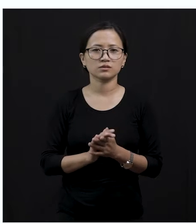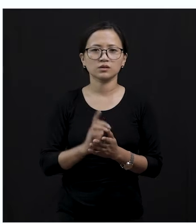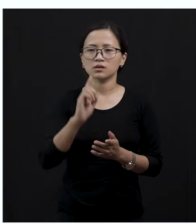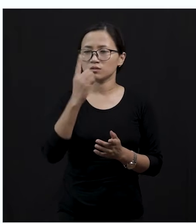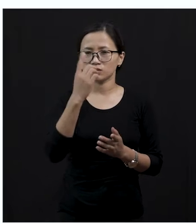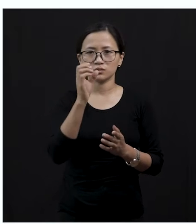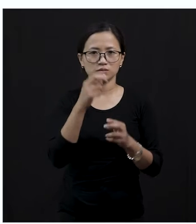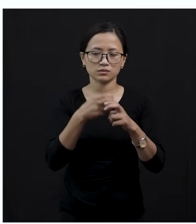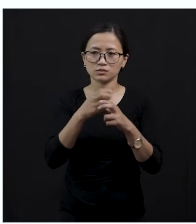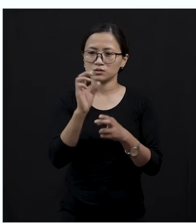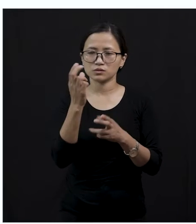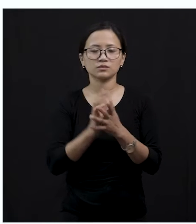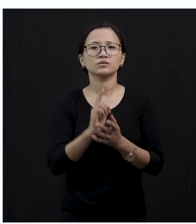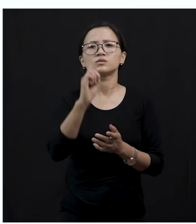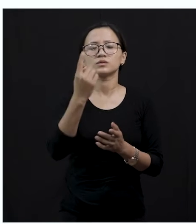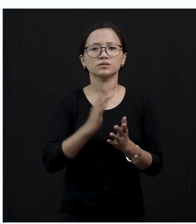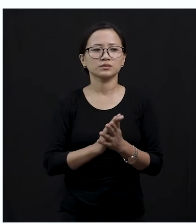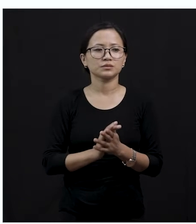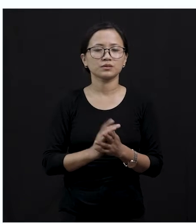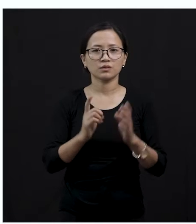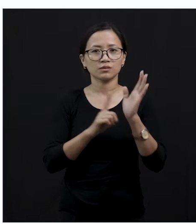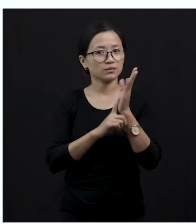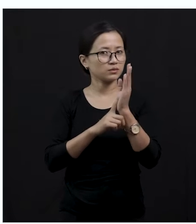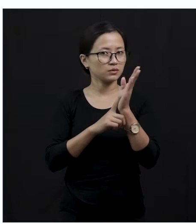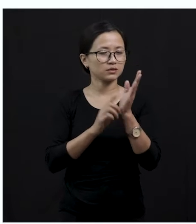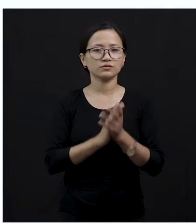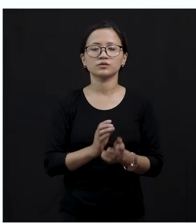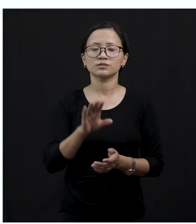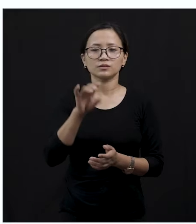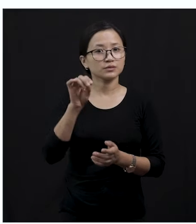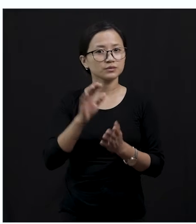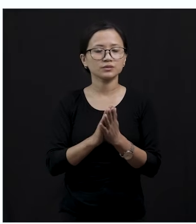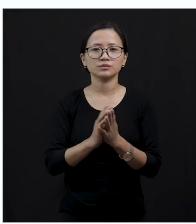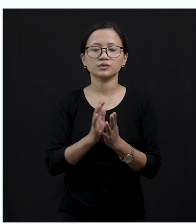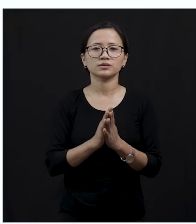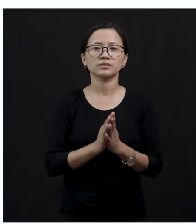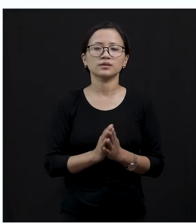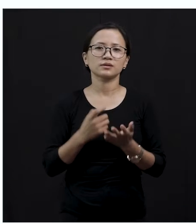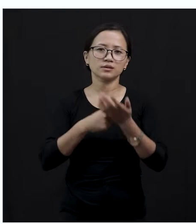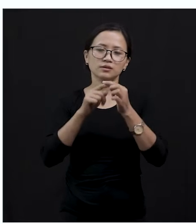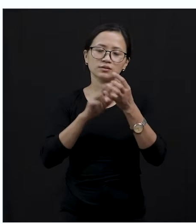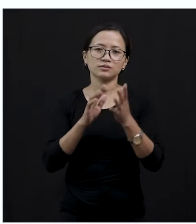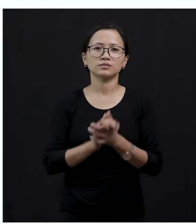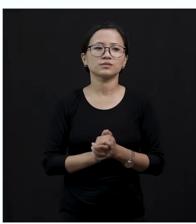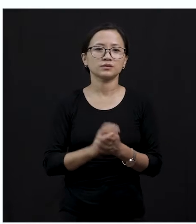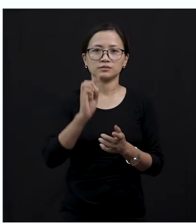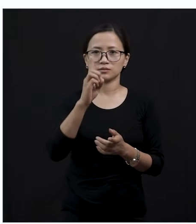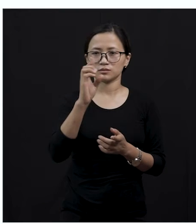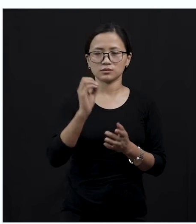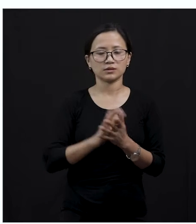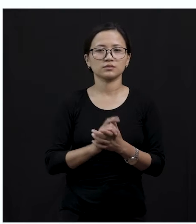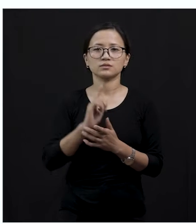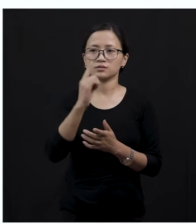represent ones, and this one leaf will represent tens. Now, this is for our understanding. Please keep this in mind.